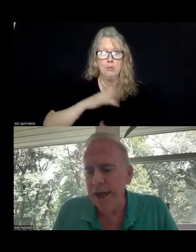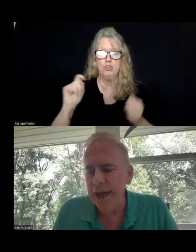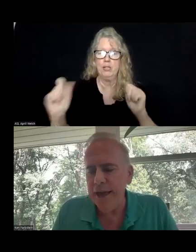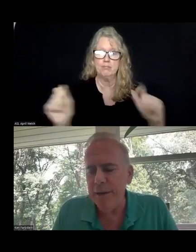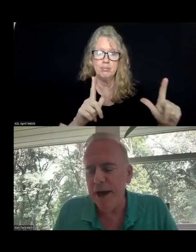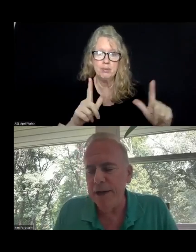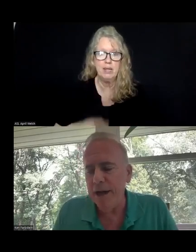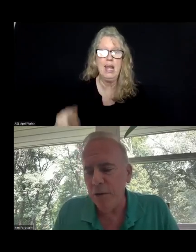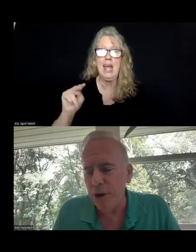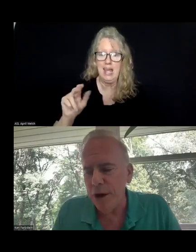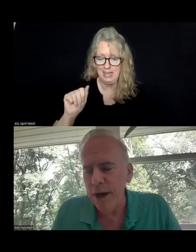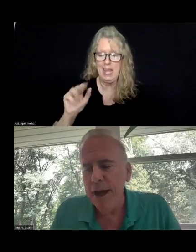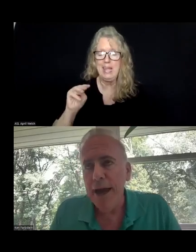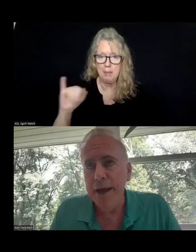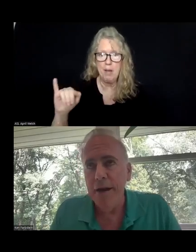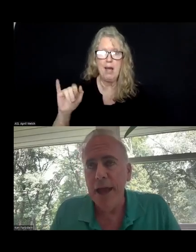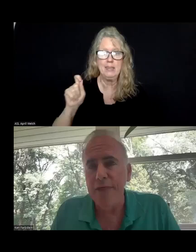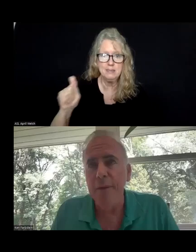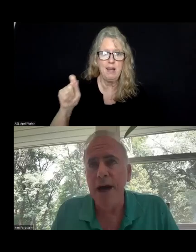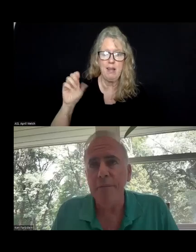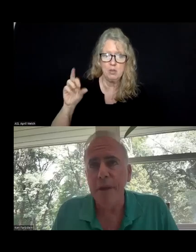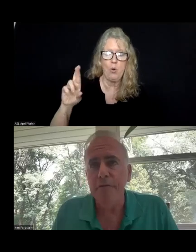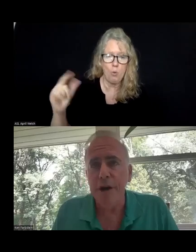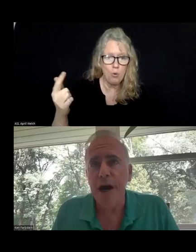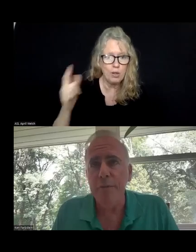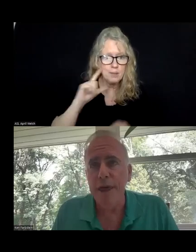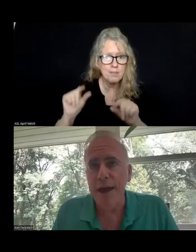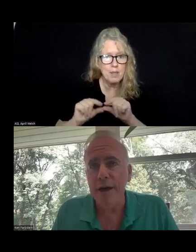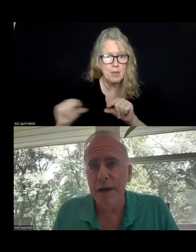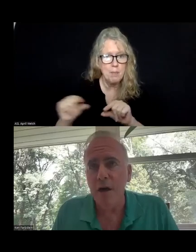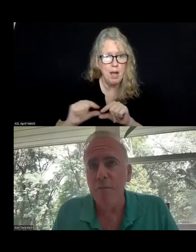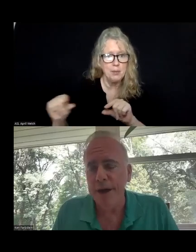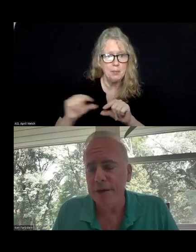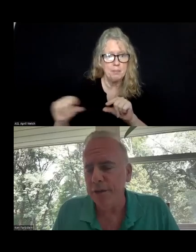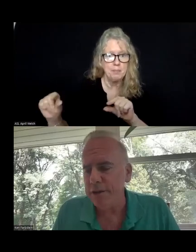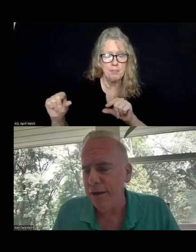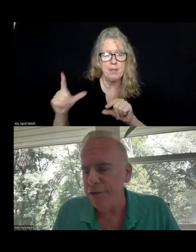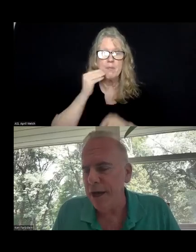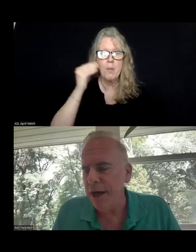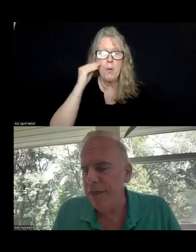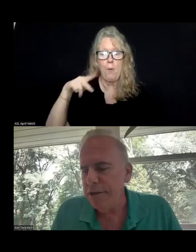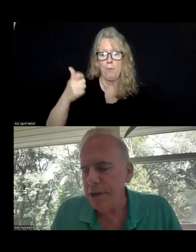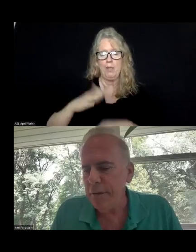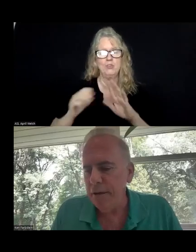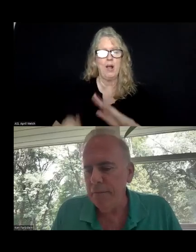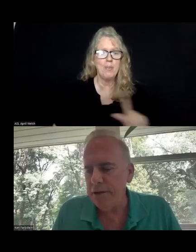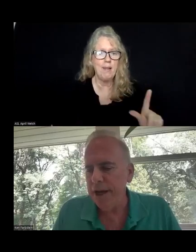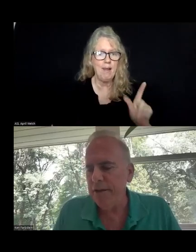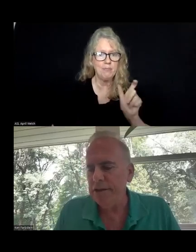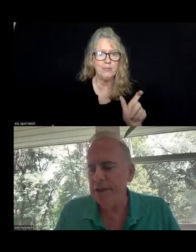that's nami.org. And at the bottom, very bottom of that homepage on the left, there's